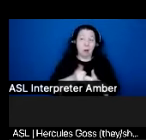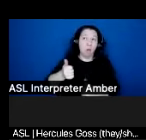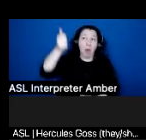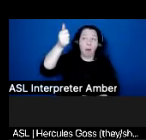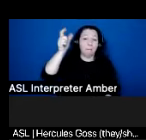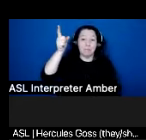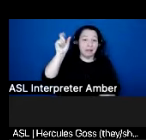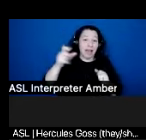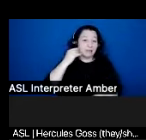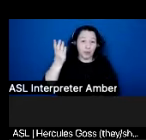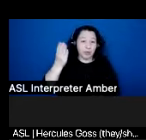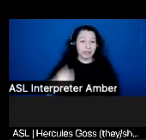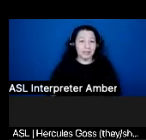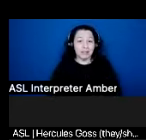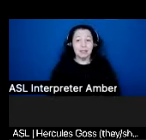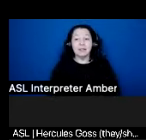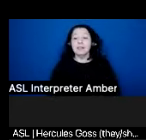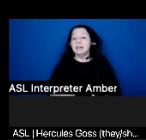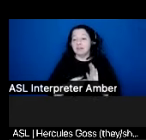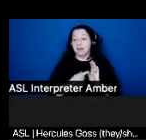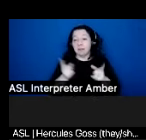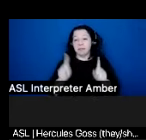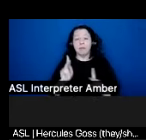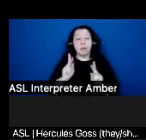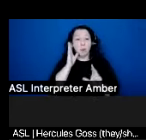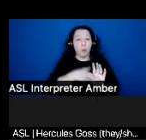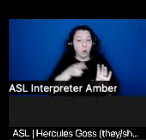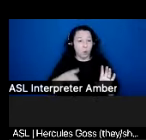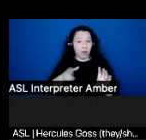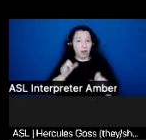And sometimes people might quit their jobs because of sexual harassment.